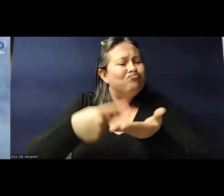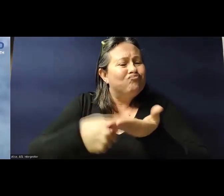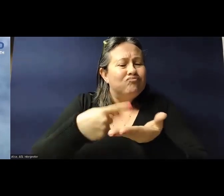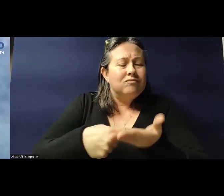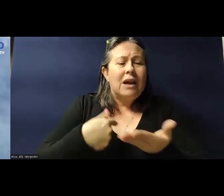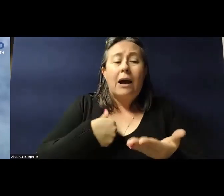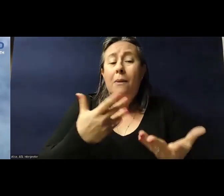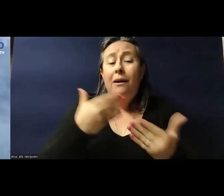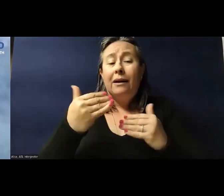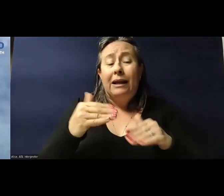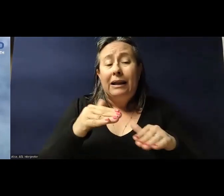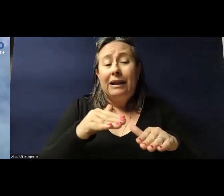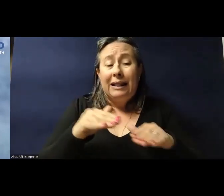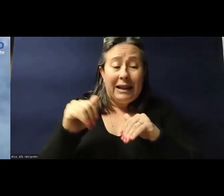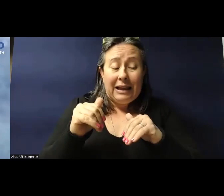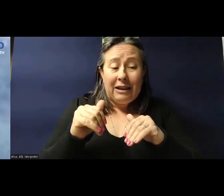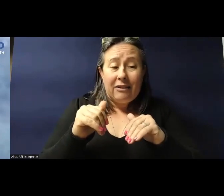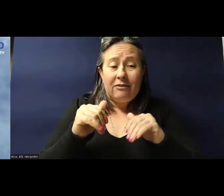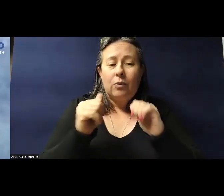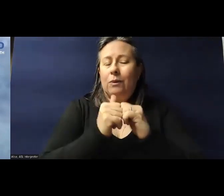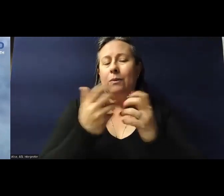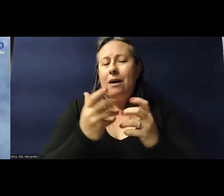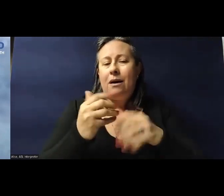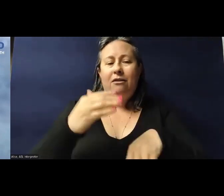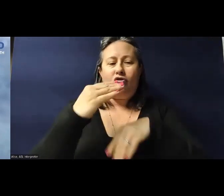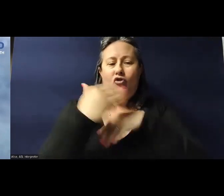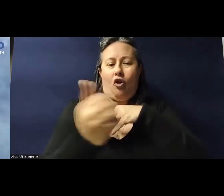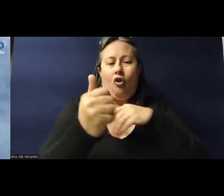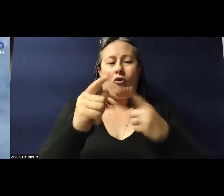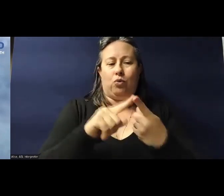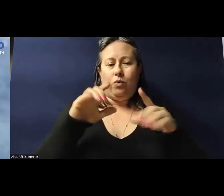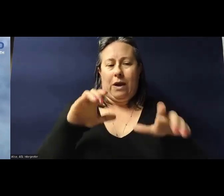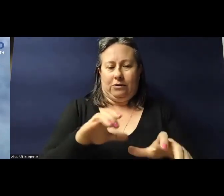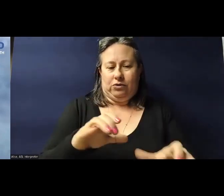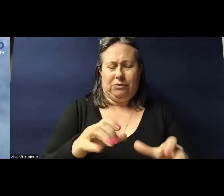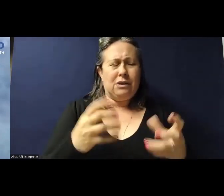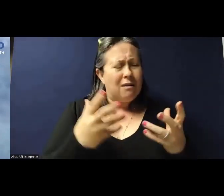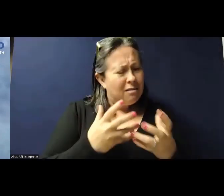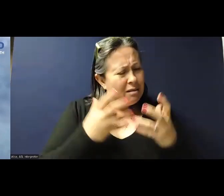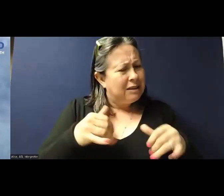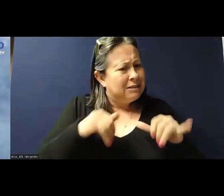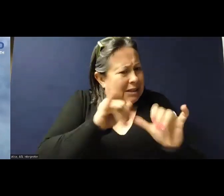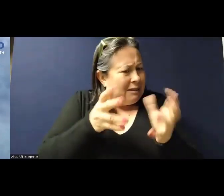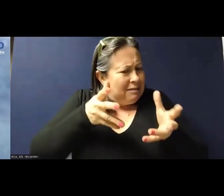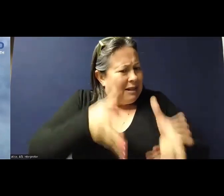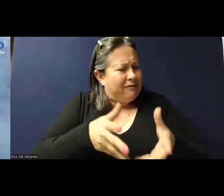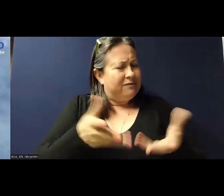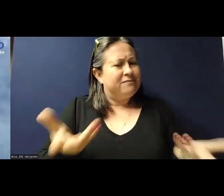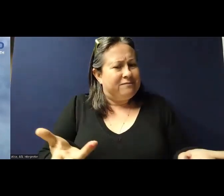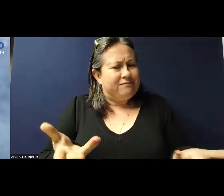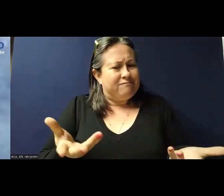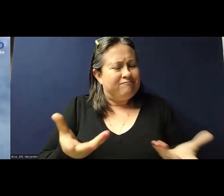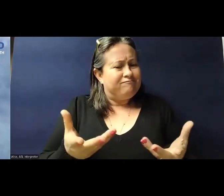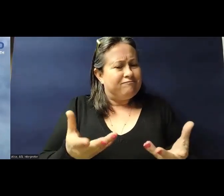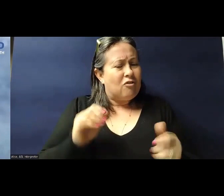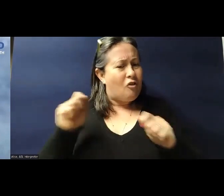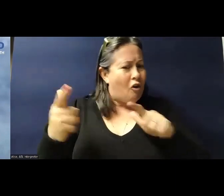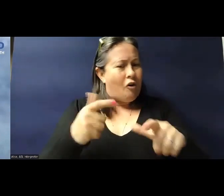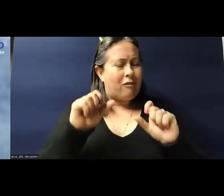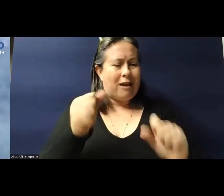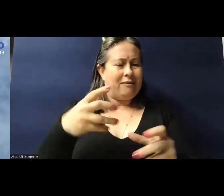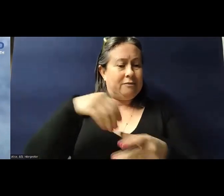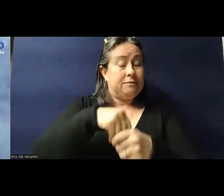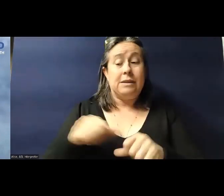to action, because there is much to do. We all have a part to play in this. Science can provide